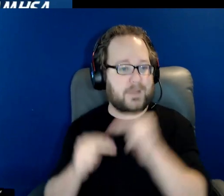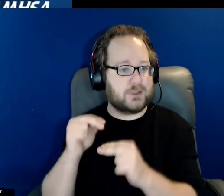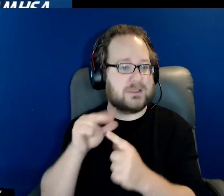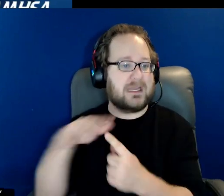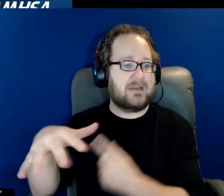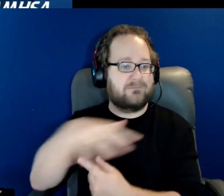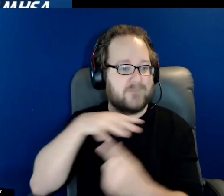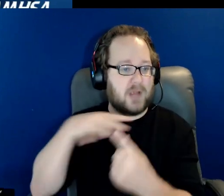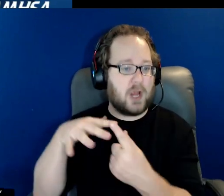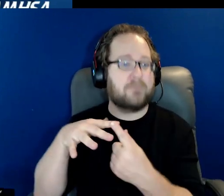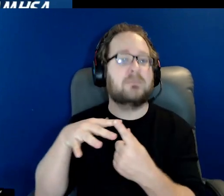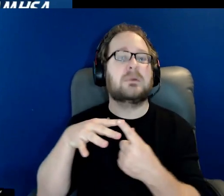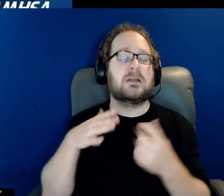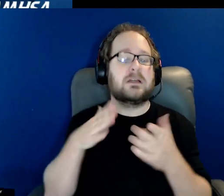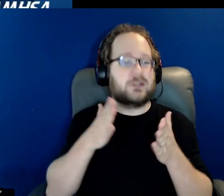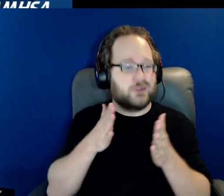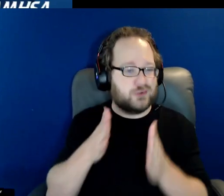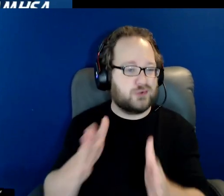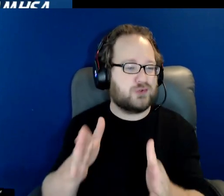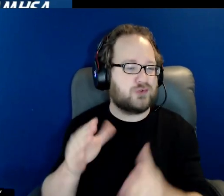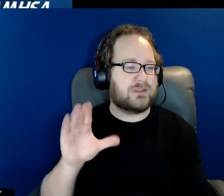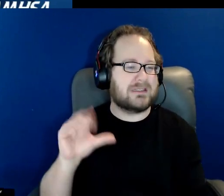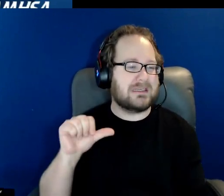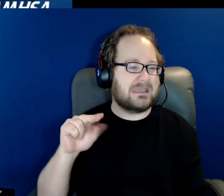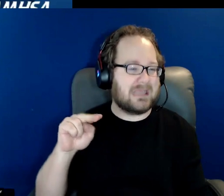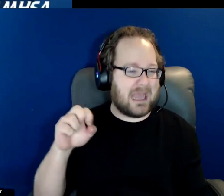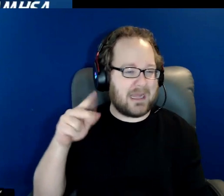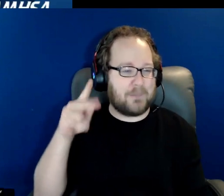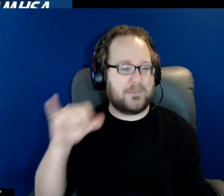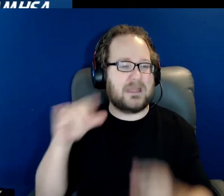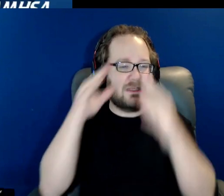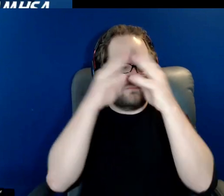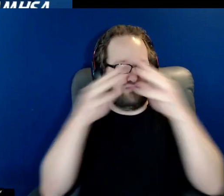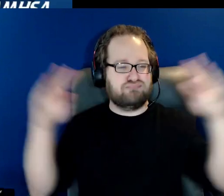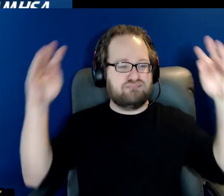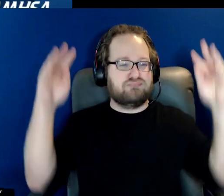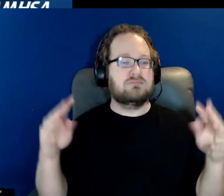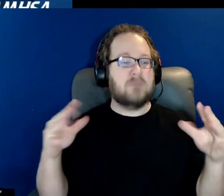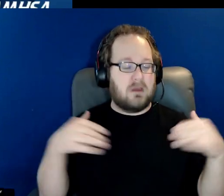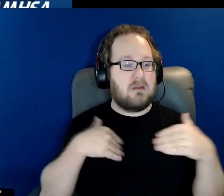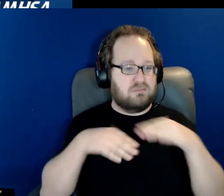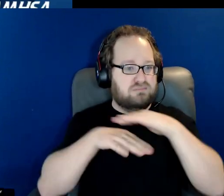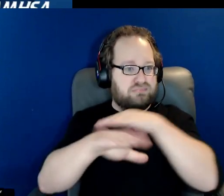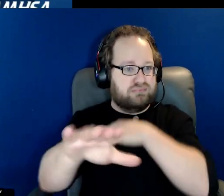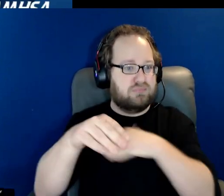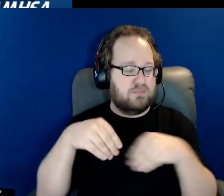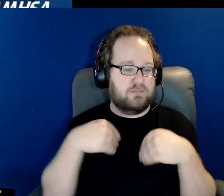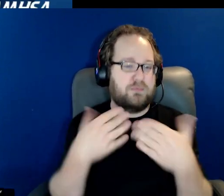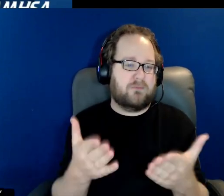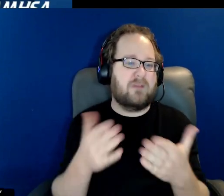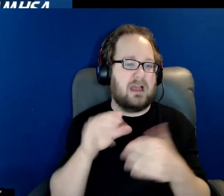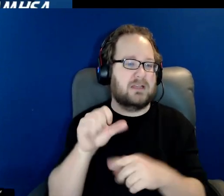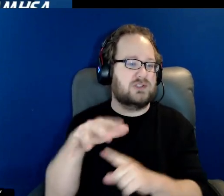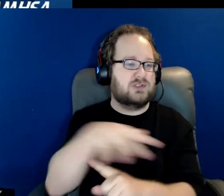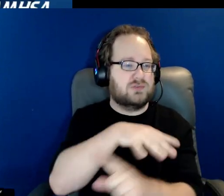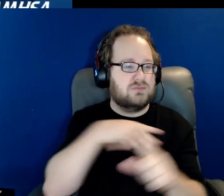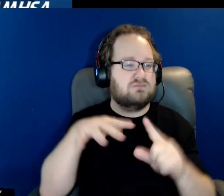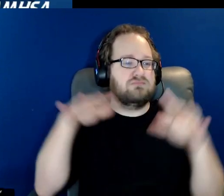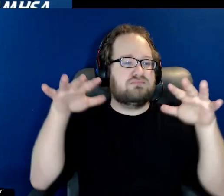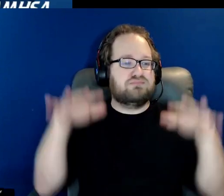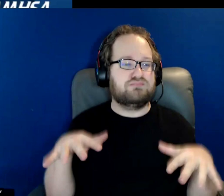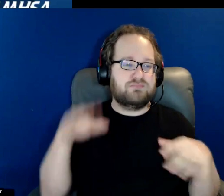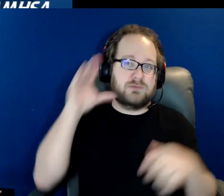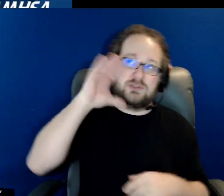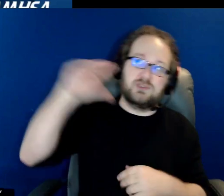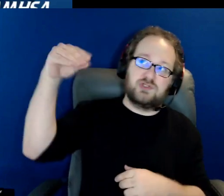tree canopies. We need to be engaged in those efforts to be a voice at the table. And then if